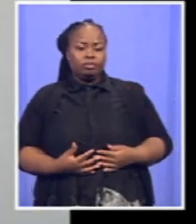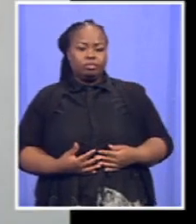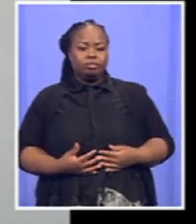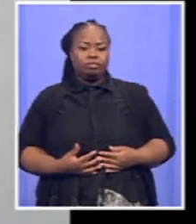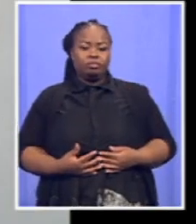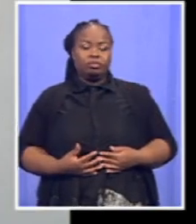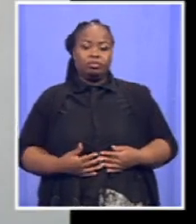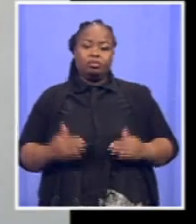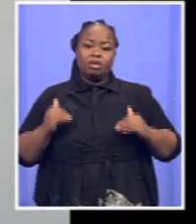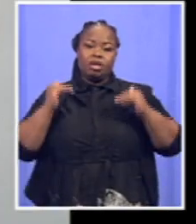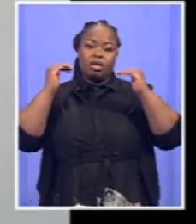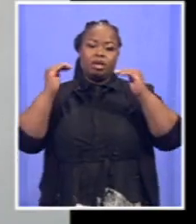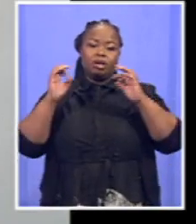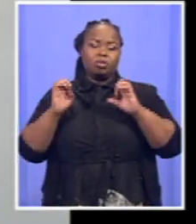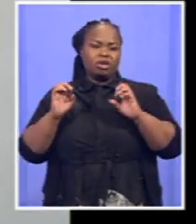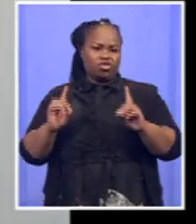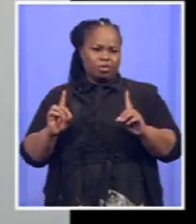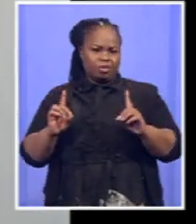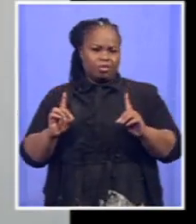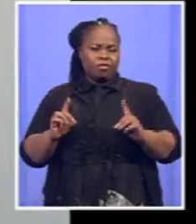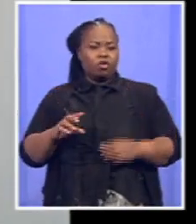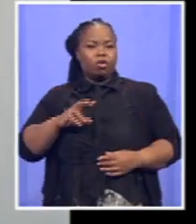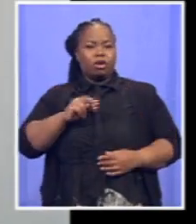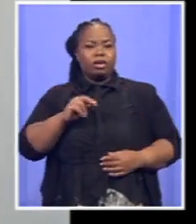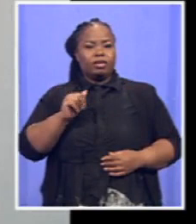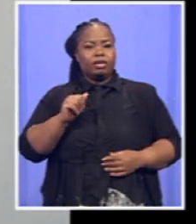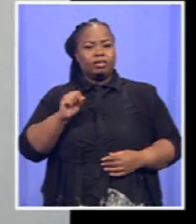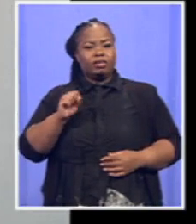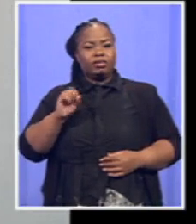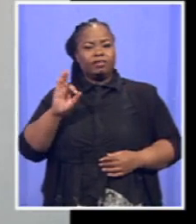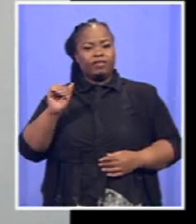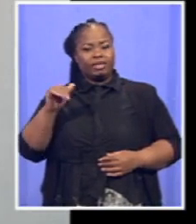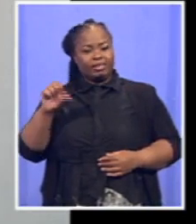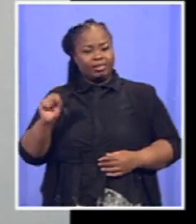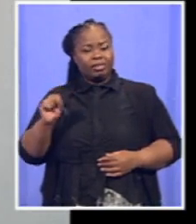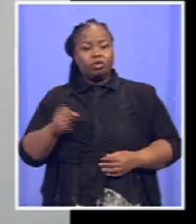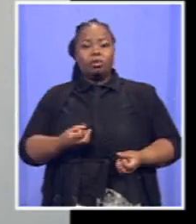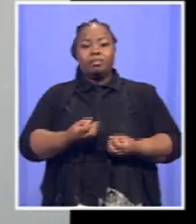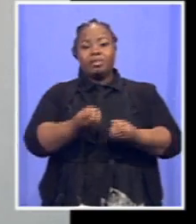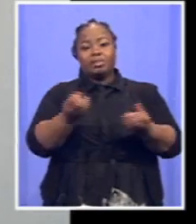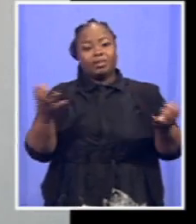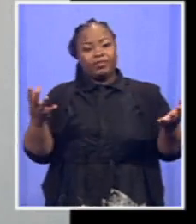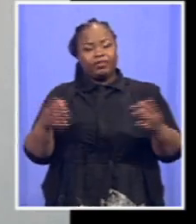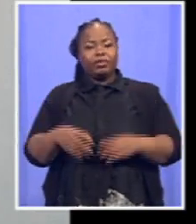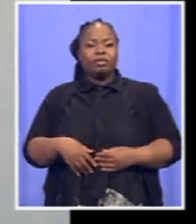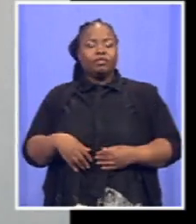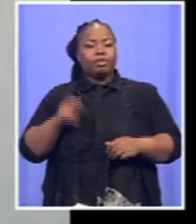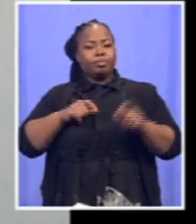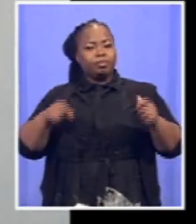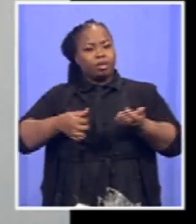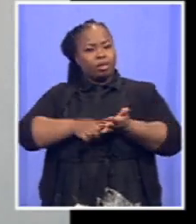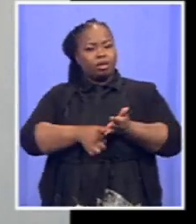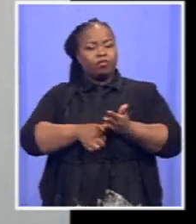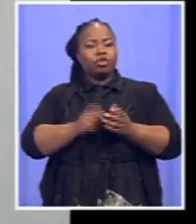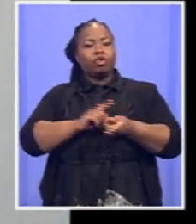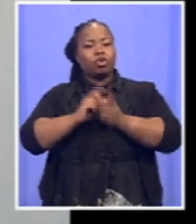the tertiary, when it comes to NSFAS, when there has to be distribution of the